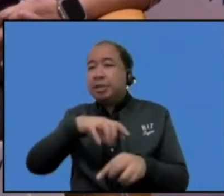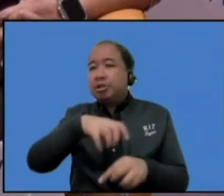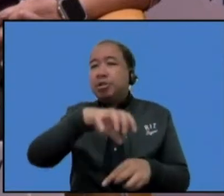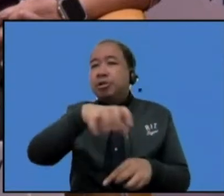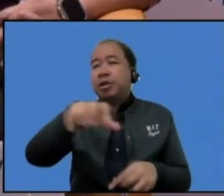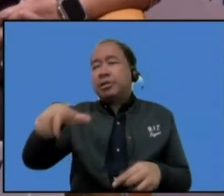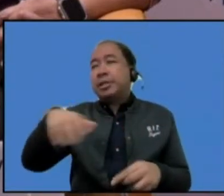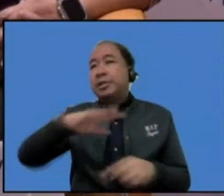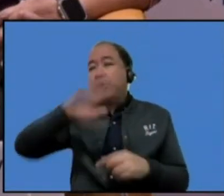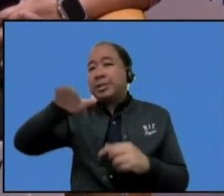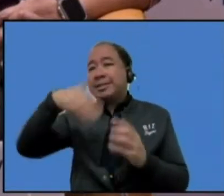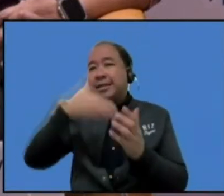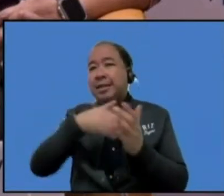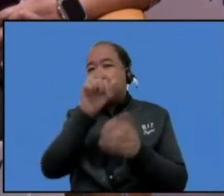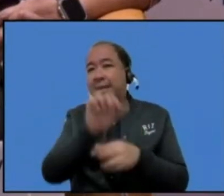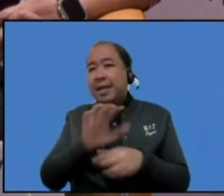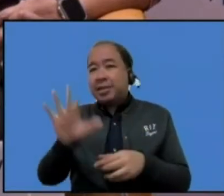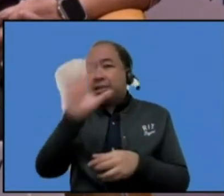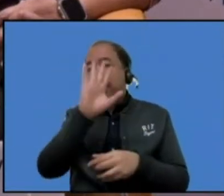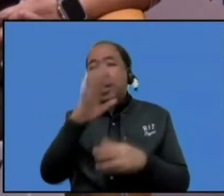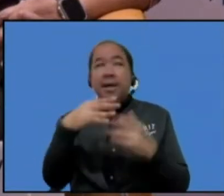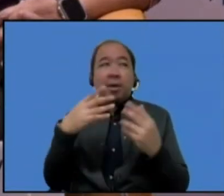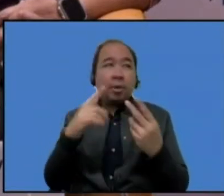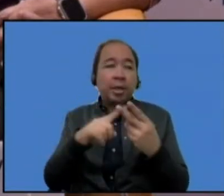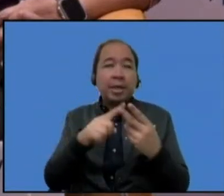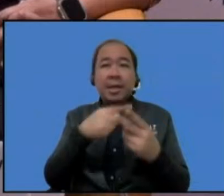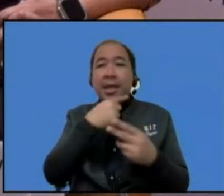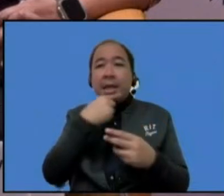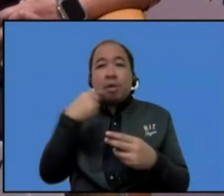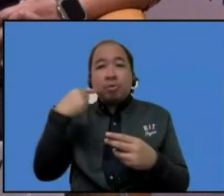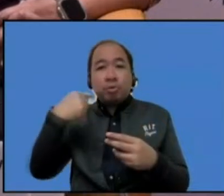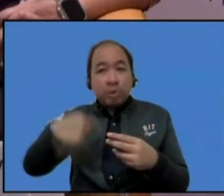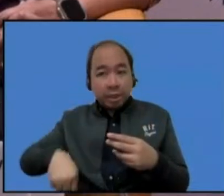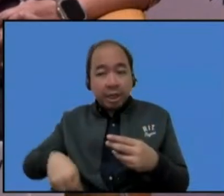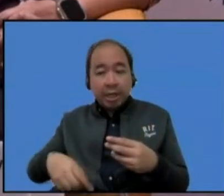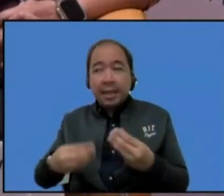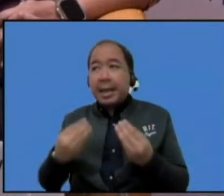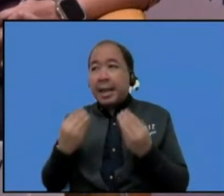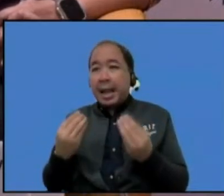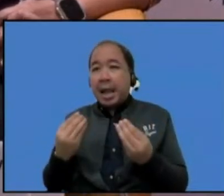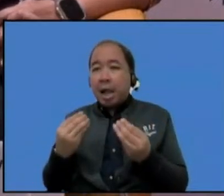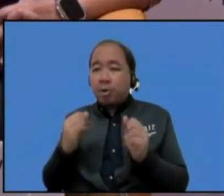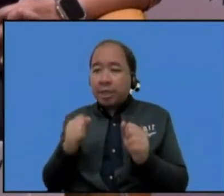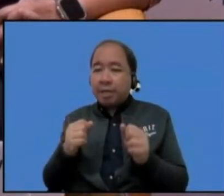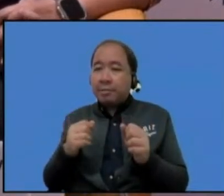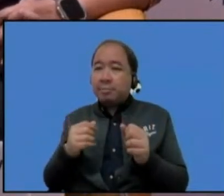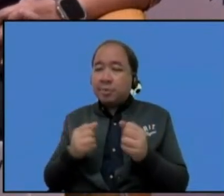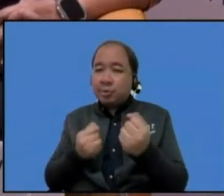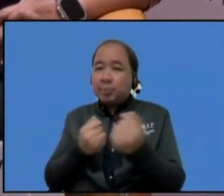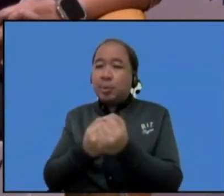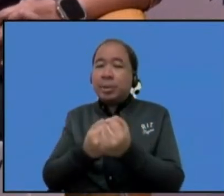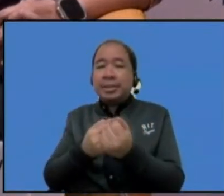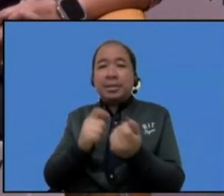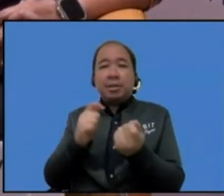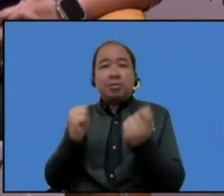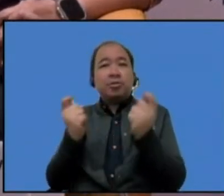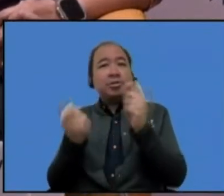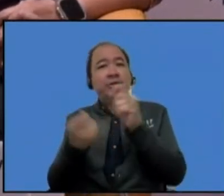with, for example, Russia, how to provide changes and in our